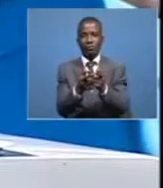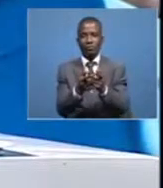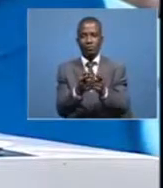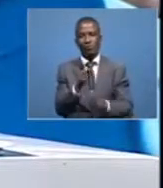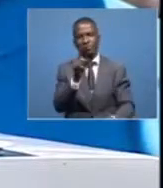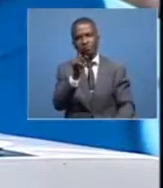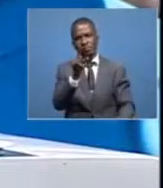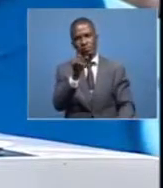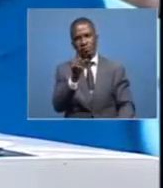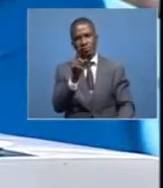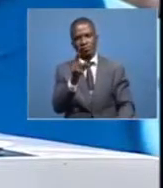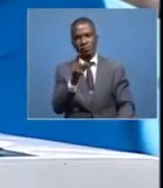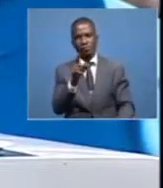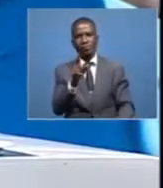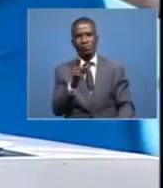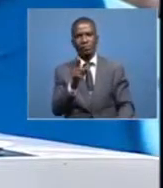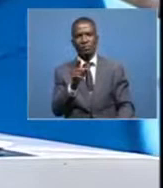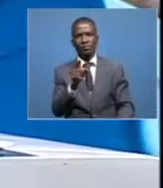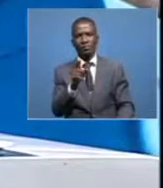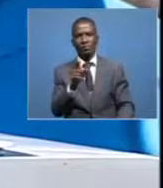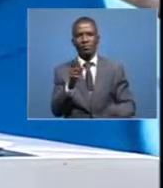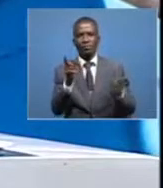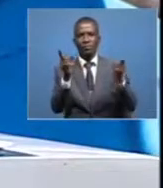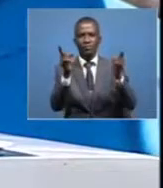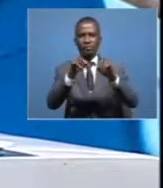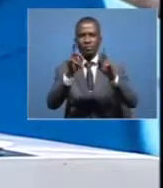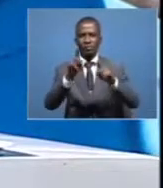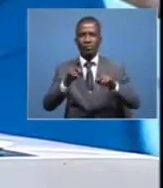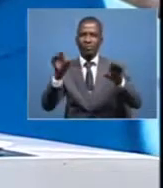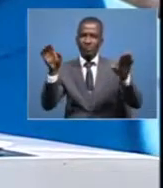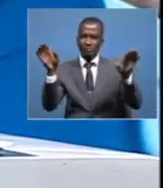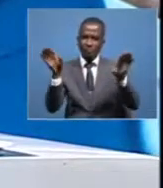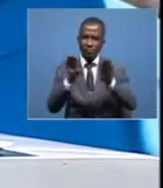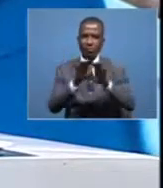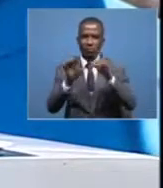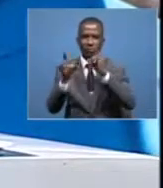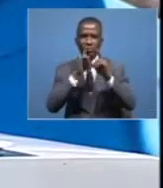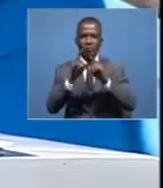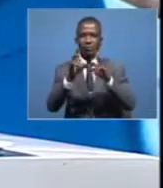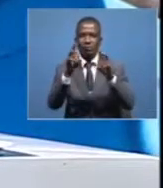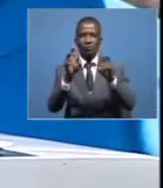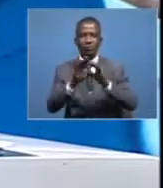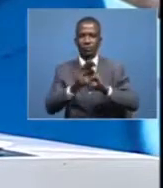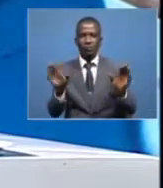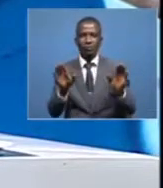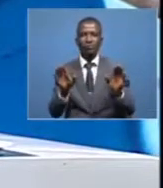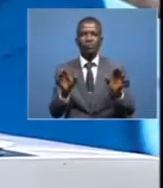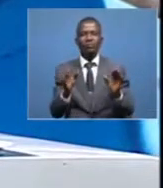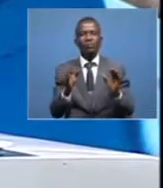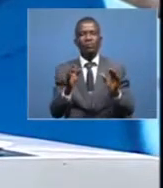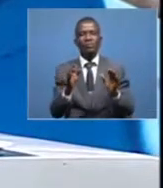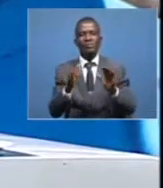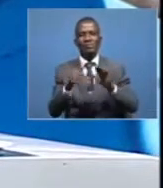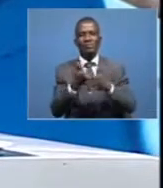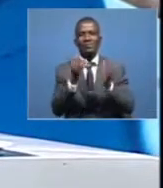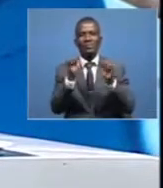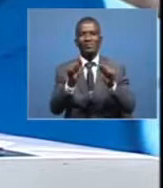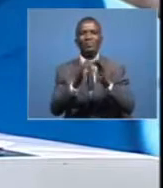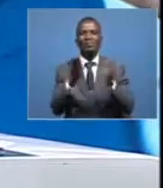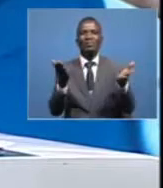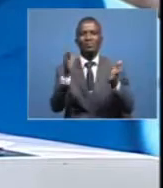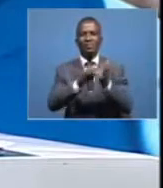all, if someone closes his or her case, on what basis can the person reopen the case?